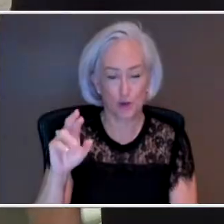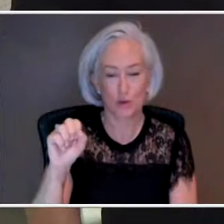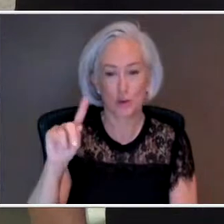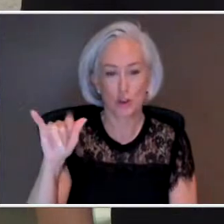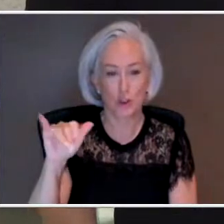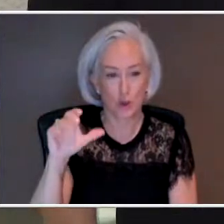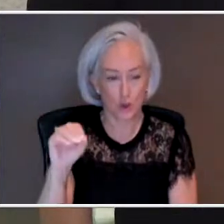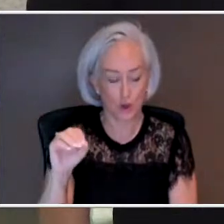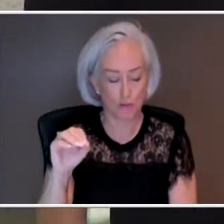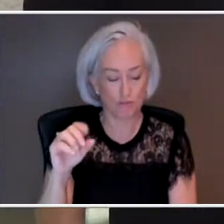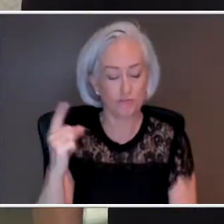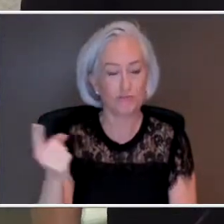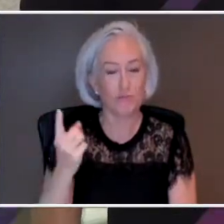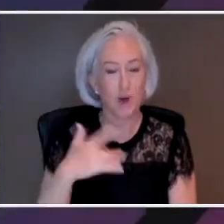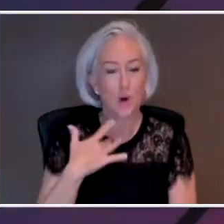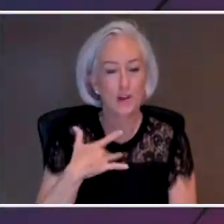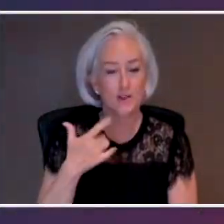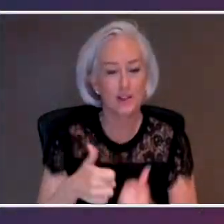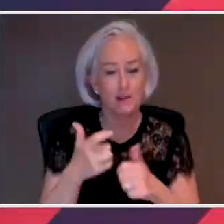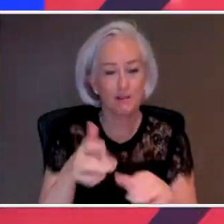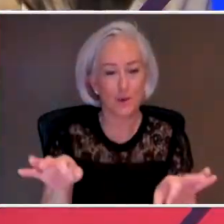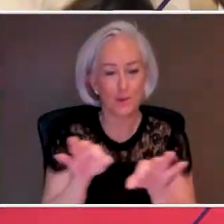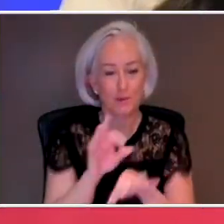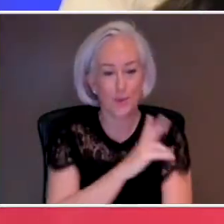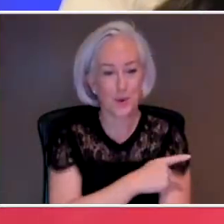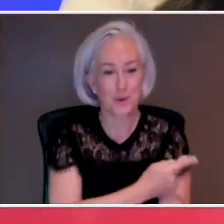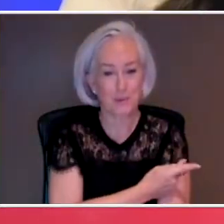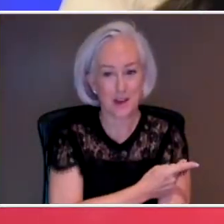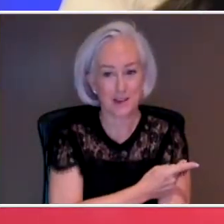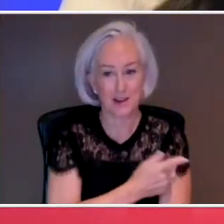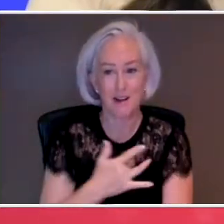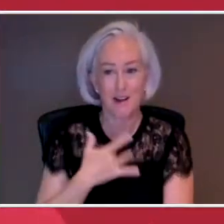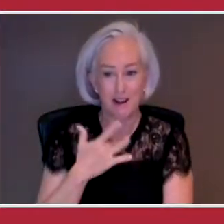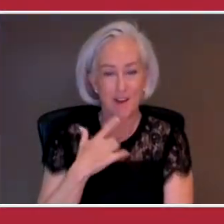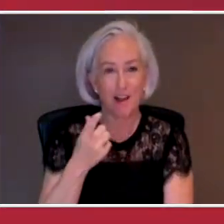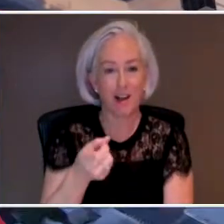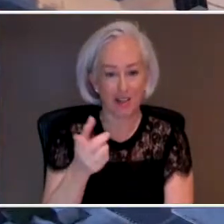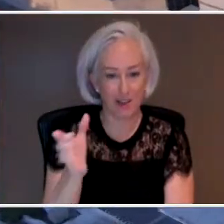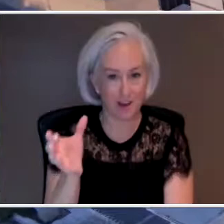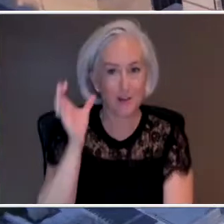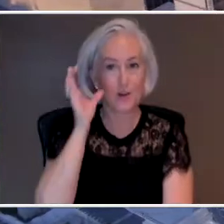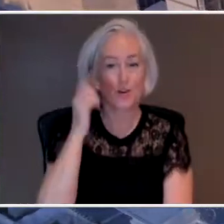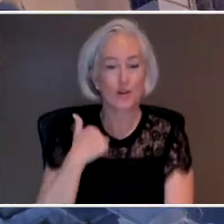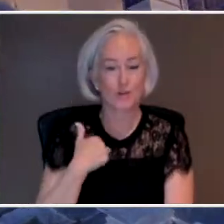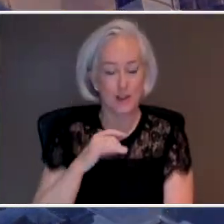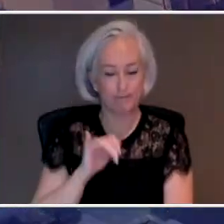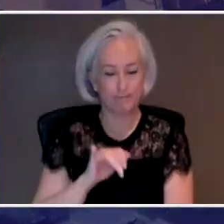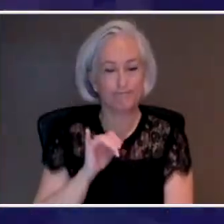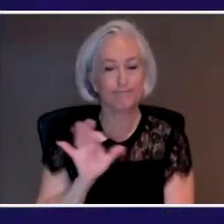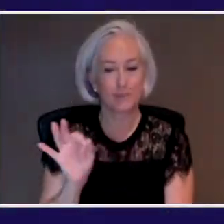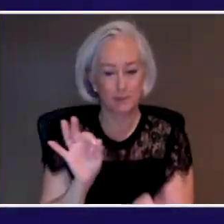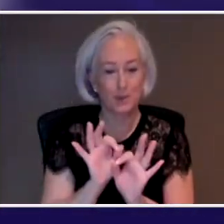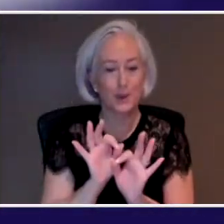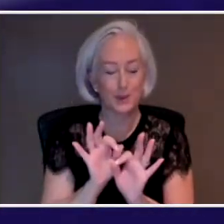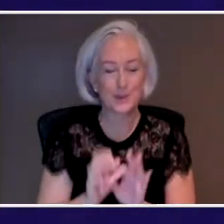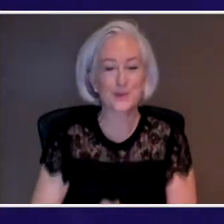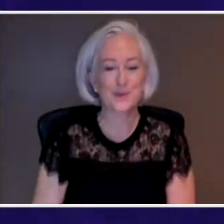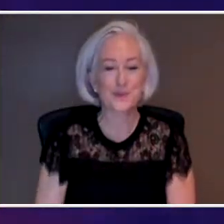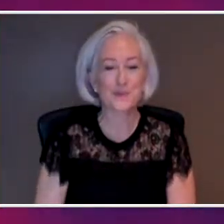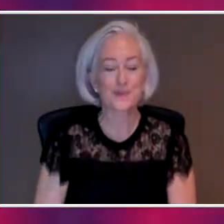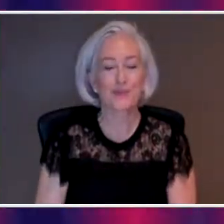most important patient on the planet. I felt heard, and that was really big. This is All Things Heart.